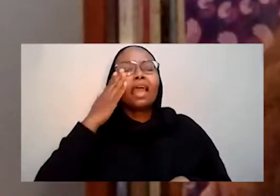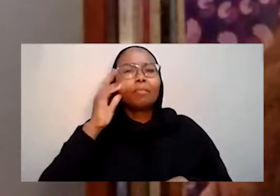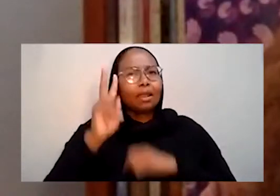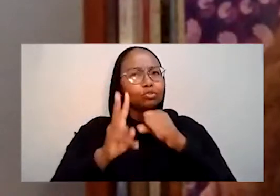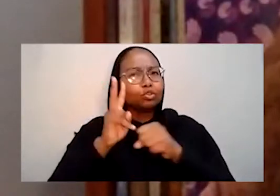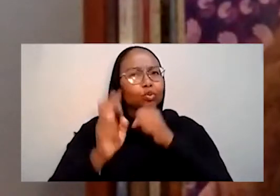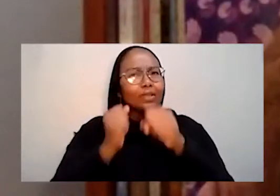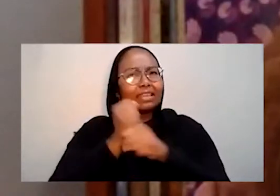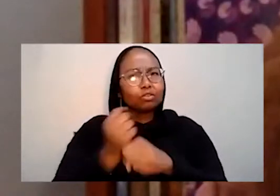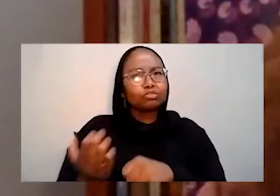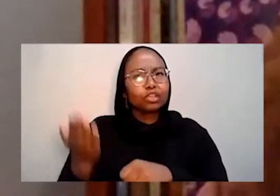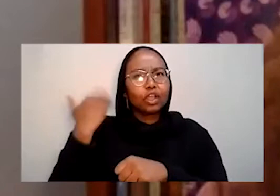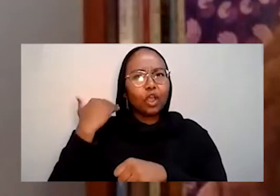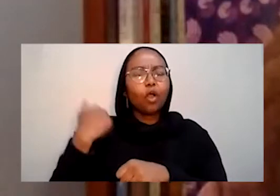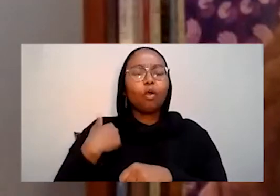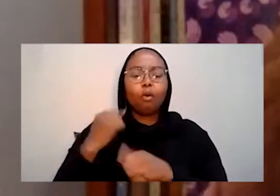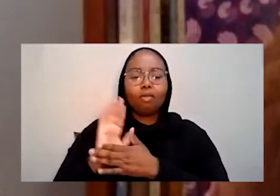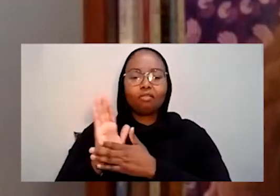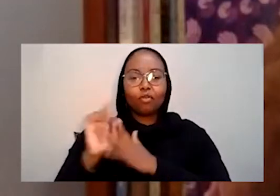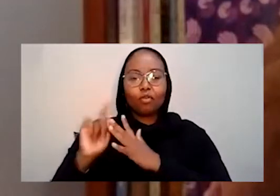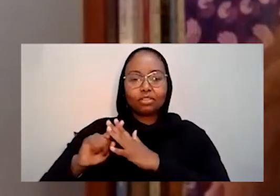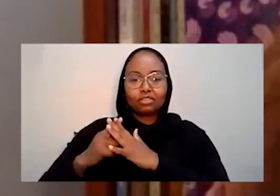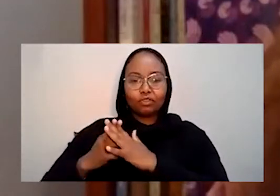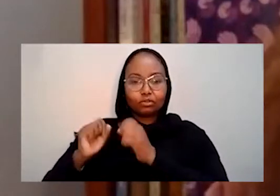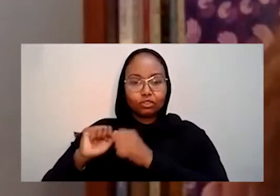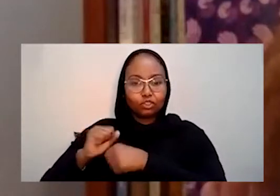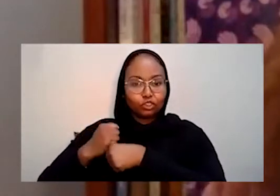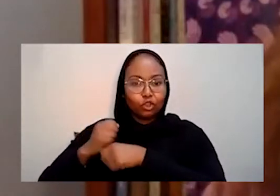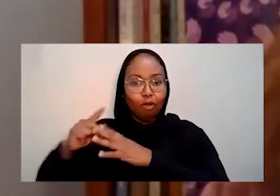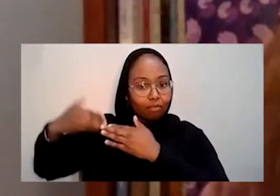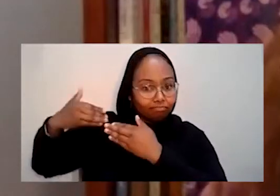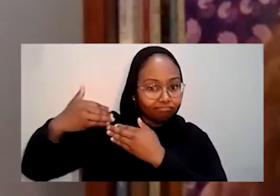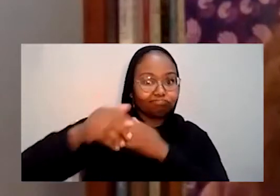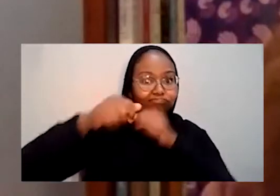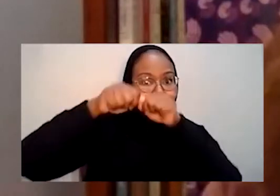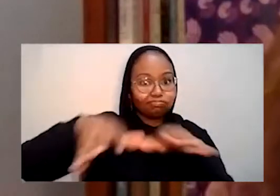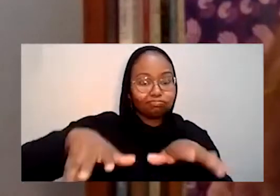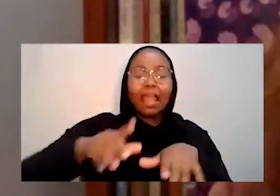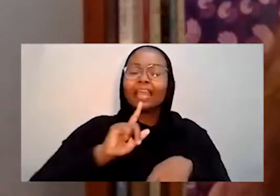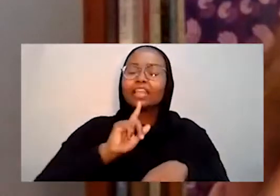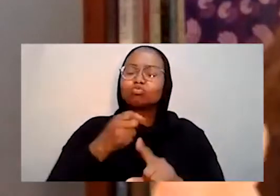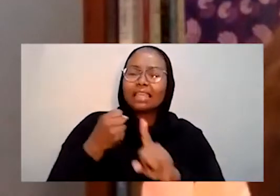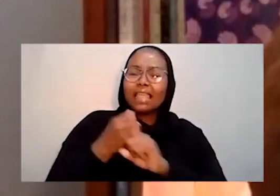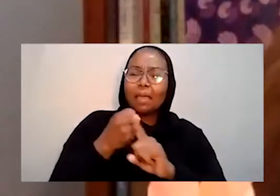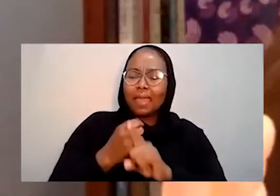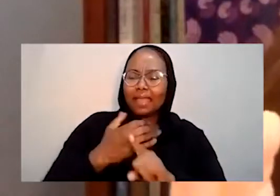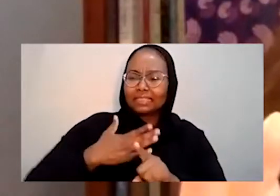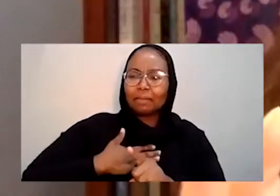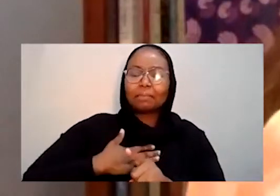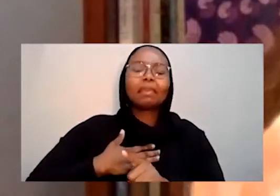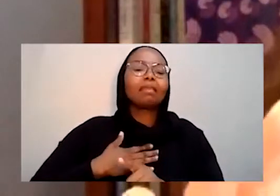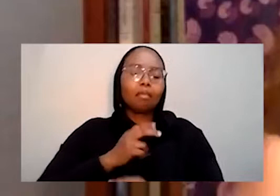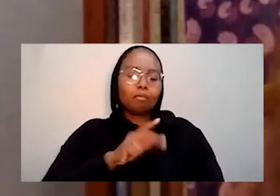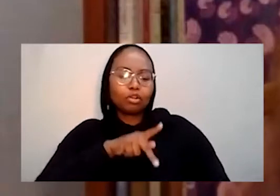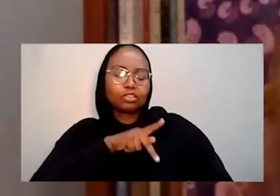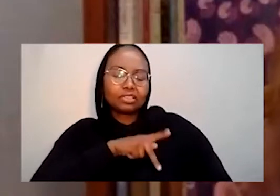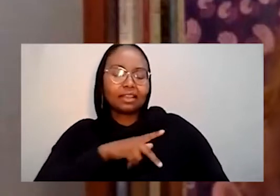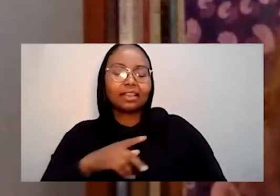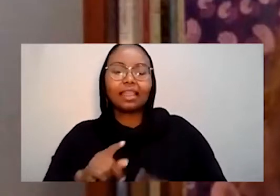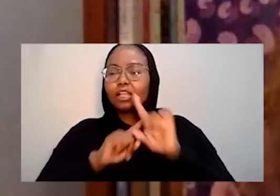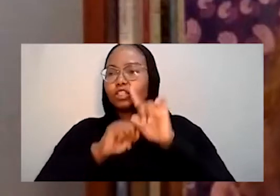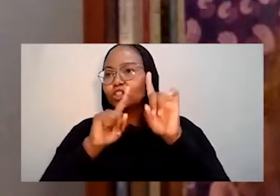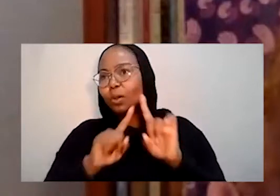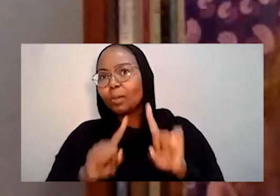and it has impacted me personally, the sisterhood. I can tell you so many stories of impact from the perspective